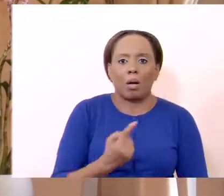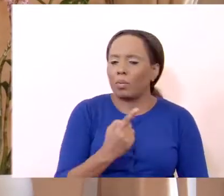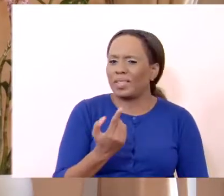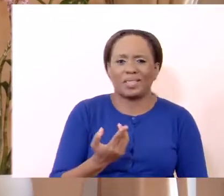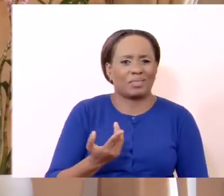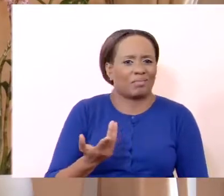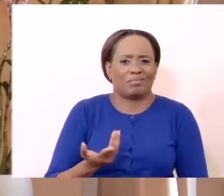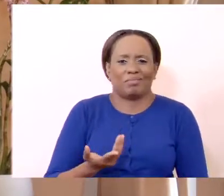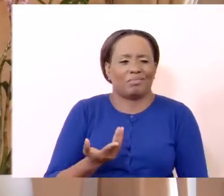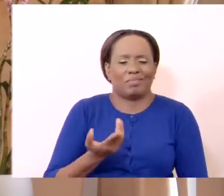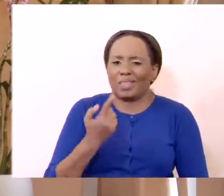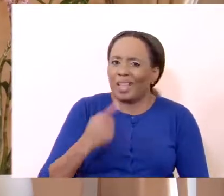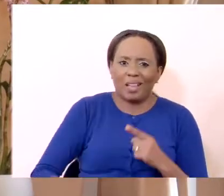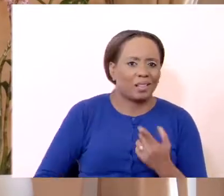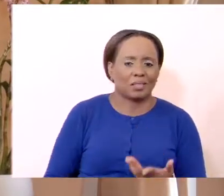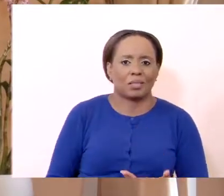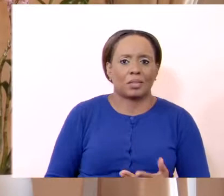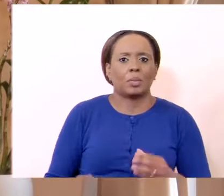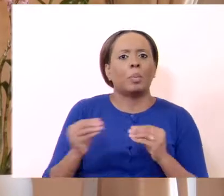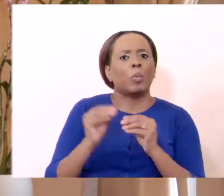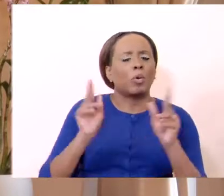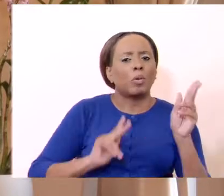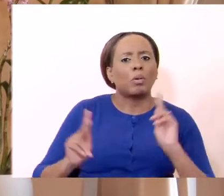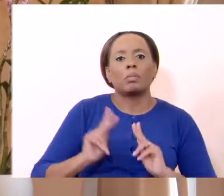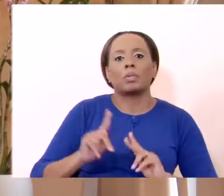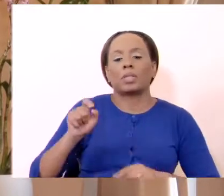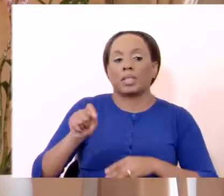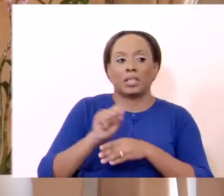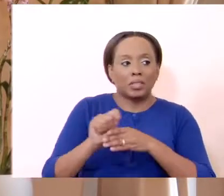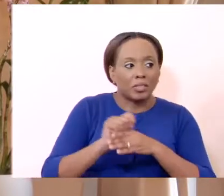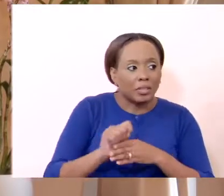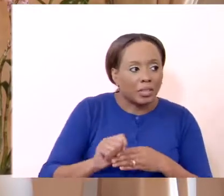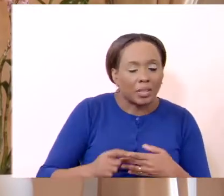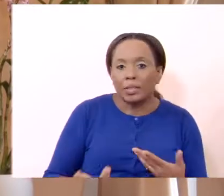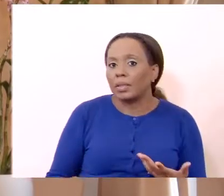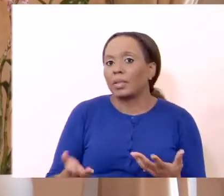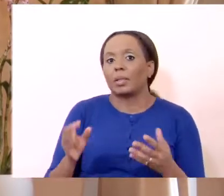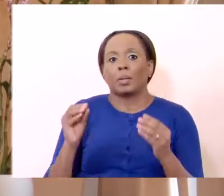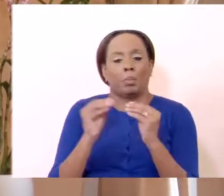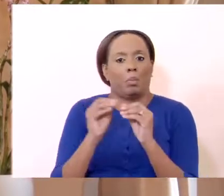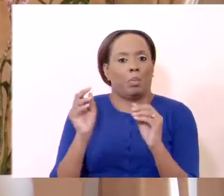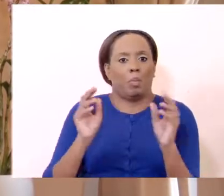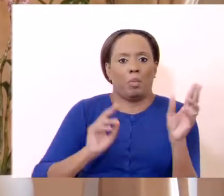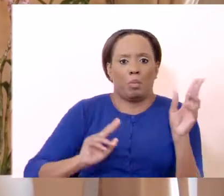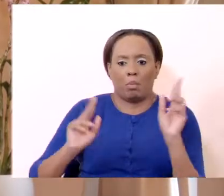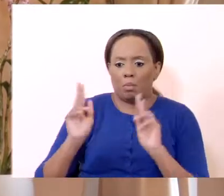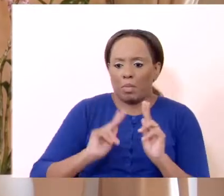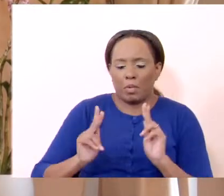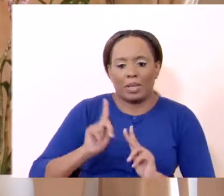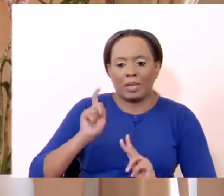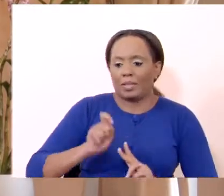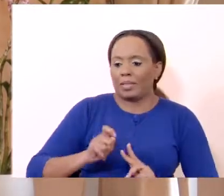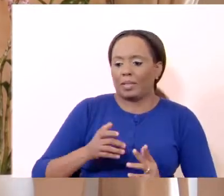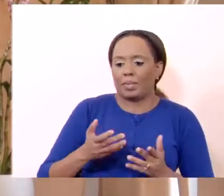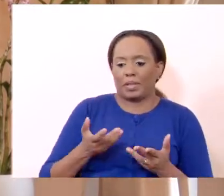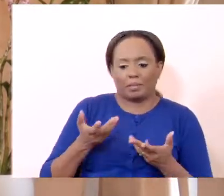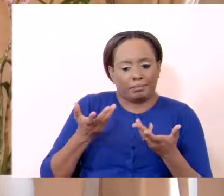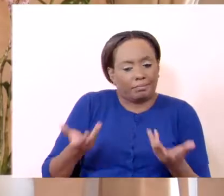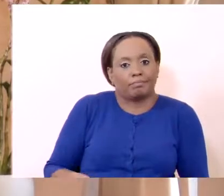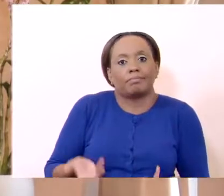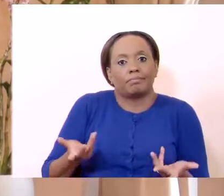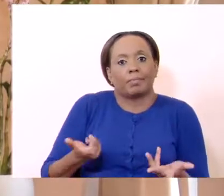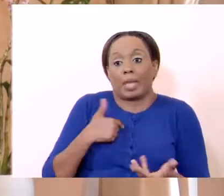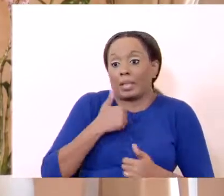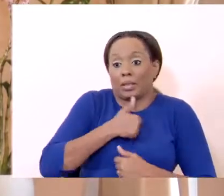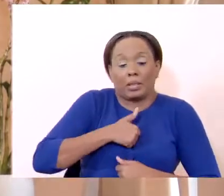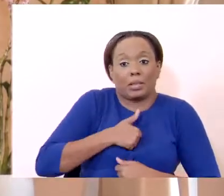more resources, more people trained to be able to move and to collect positive cases. And we regret that it happens sometimes,